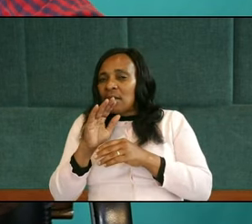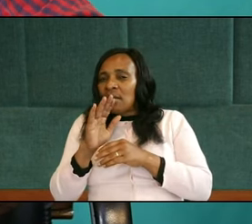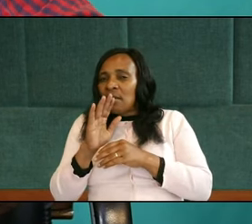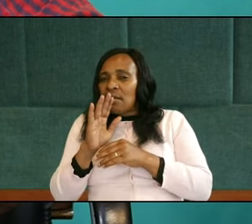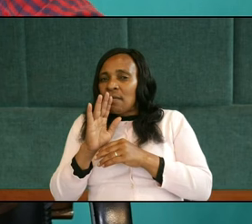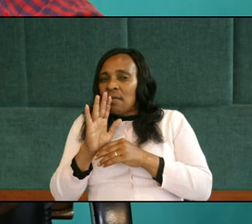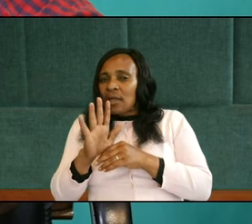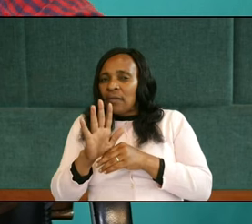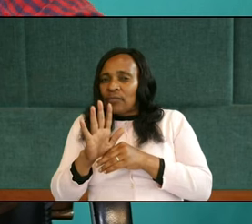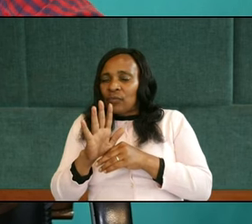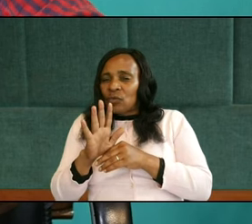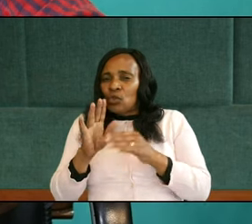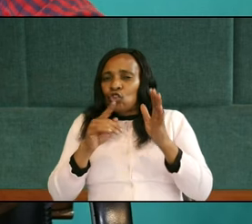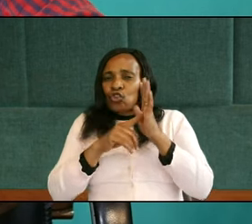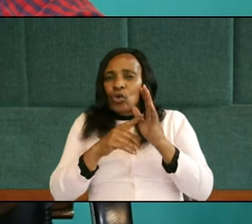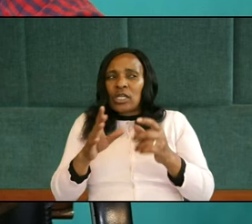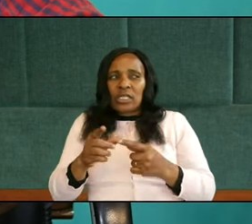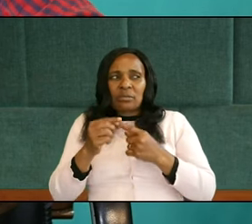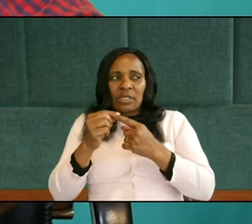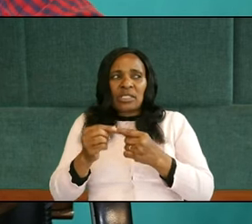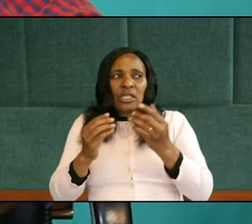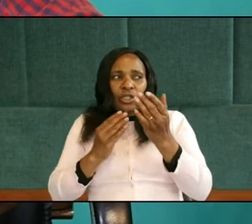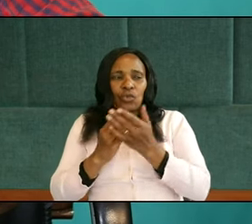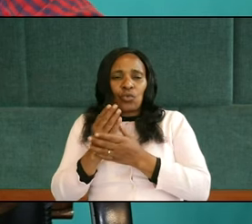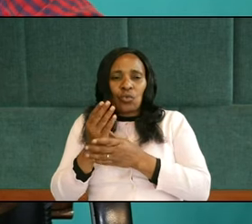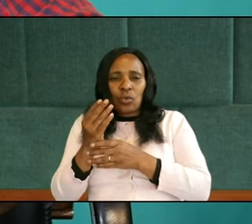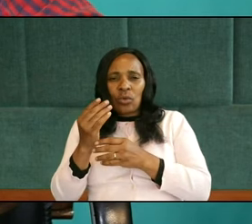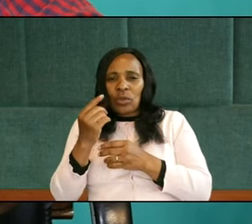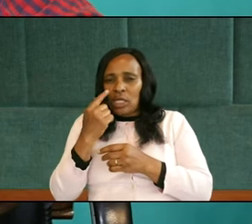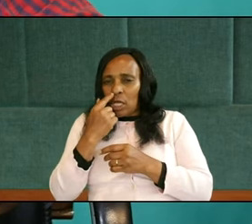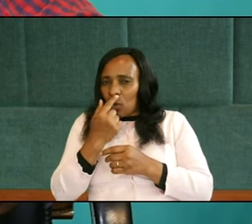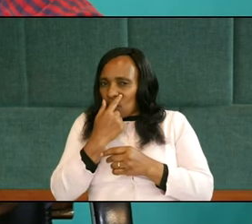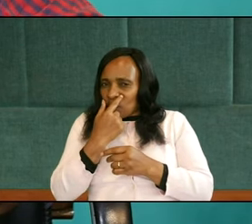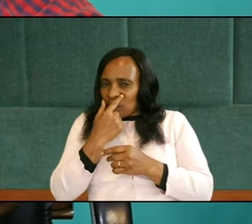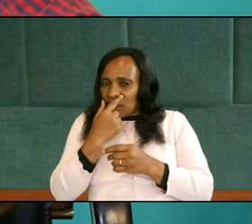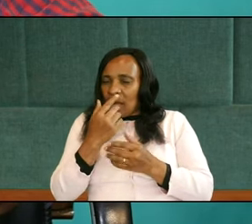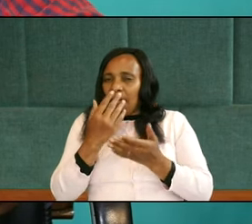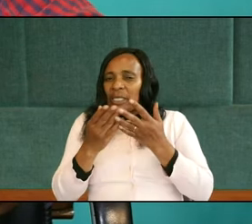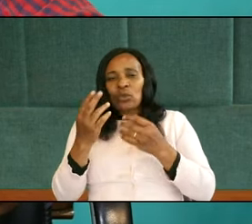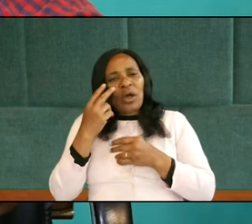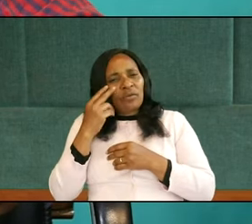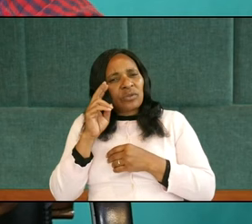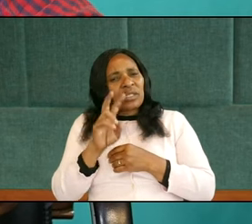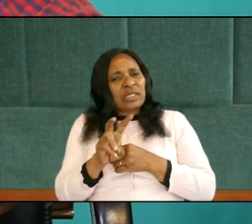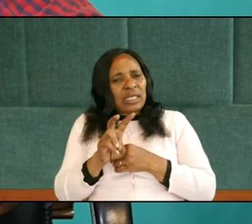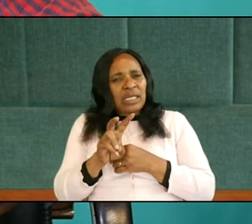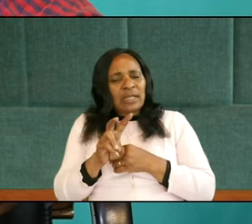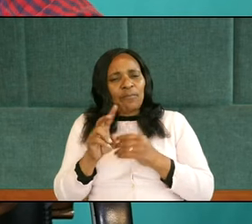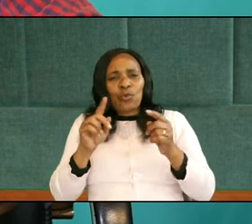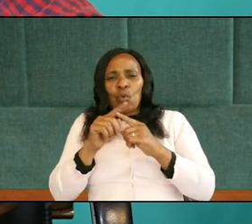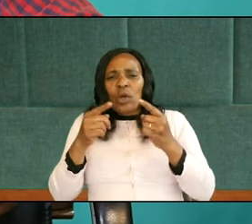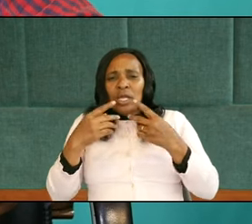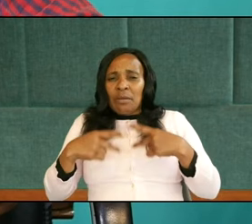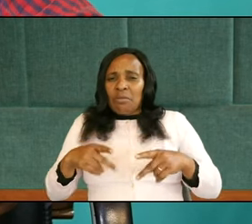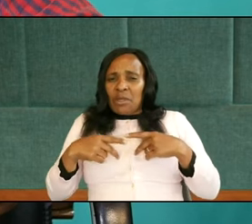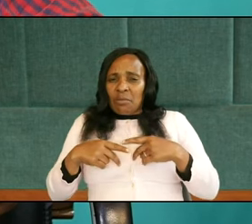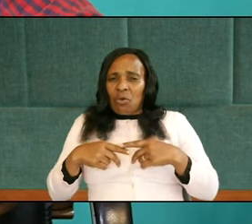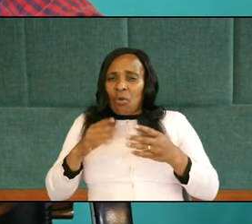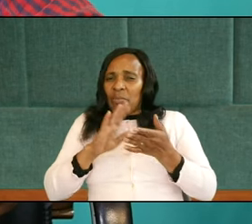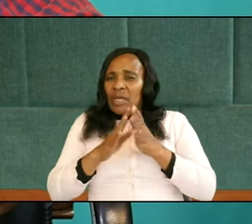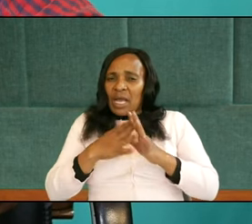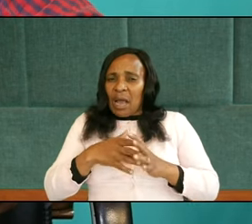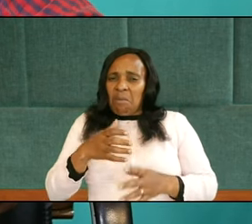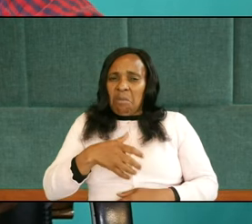passion, especially through the nose. Perhaps you have noticed that when some people get really